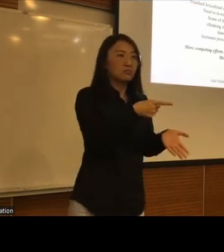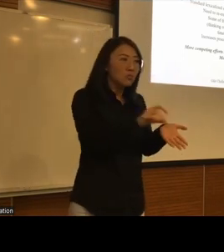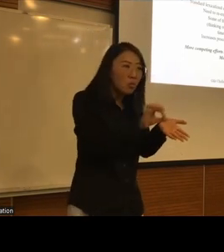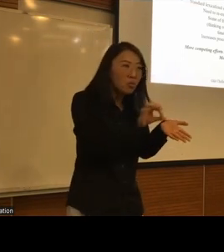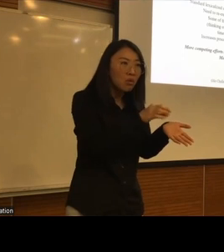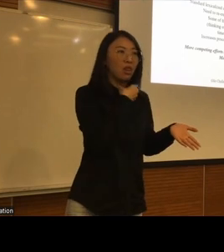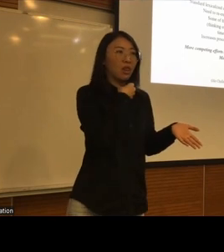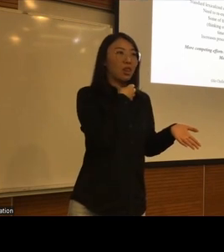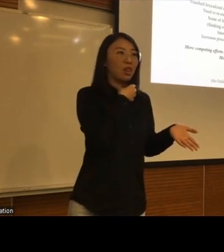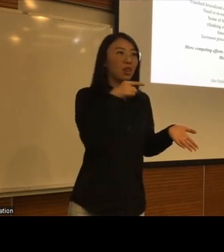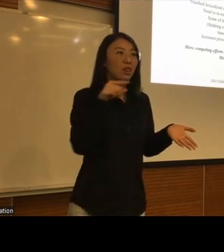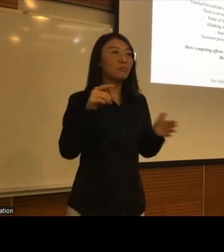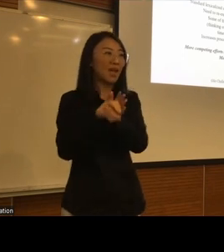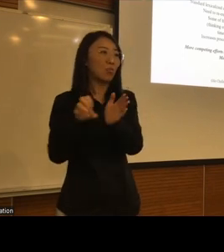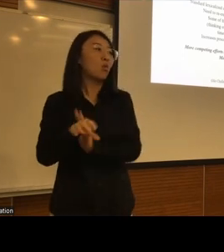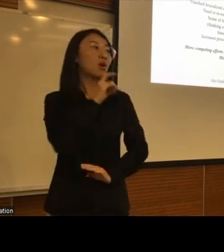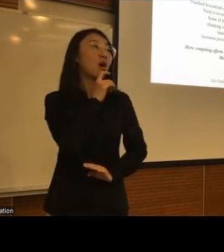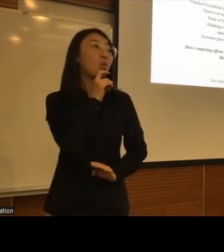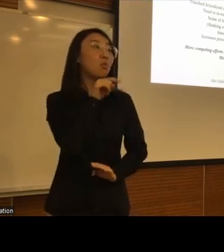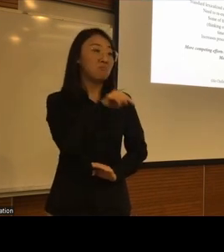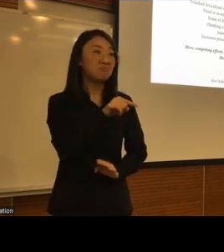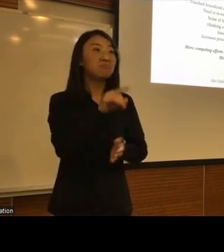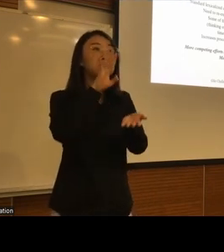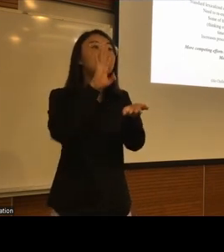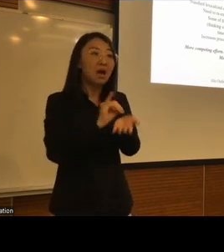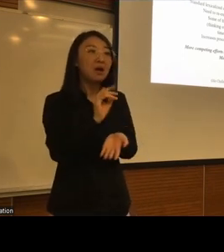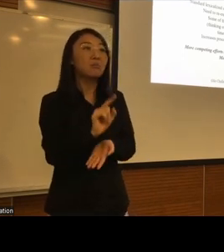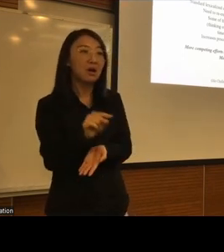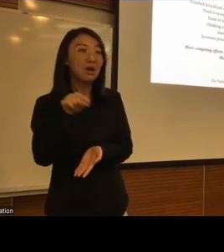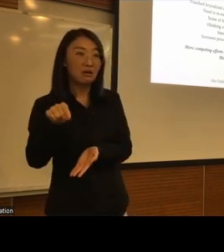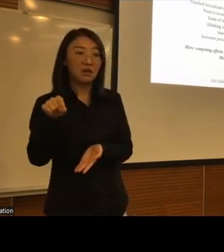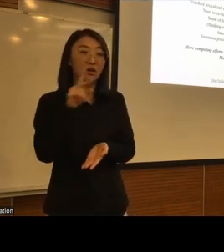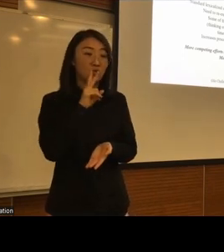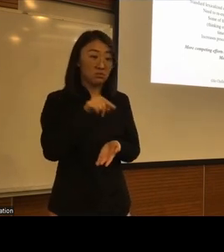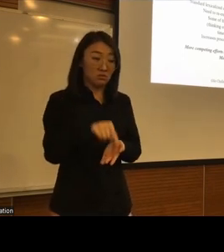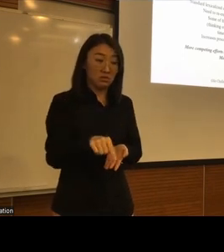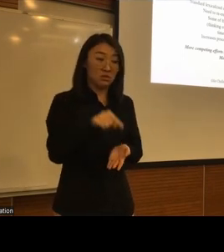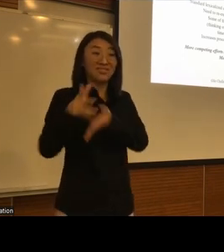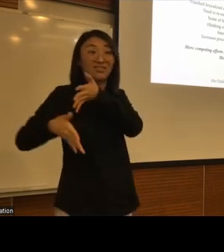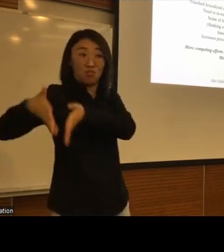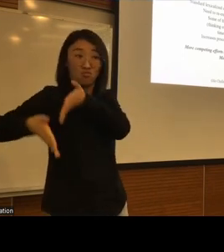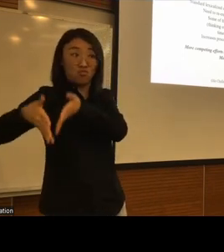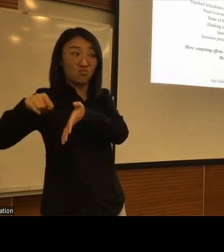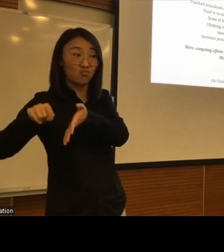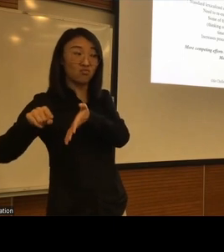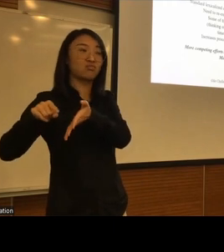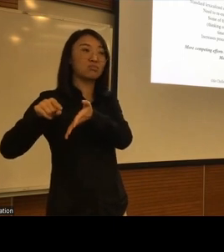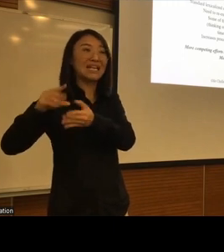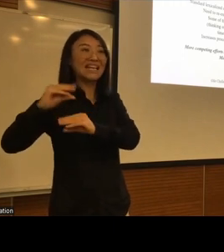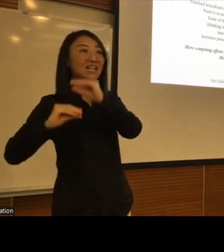spoken language. The problem is that because of the structure of sign language,